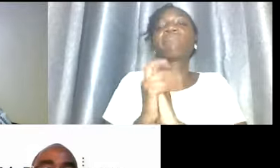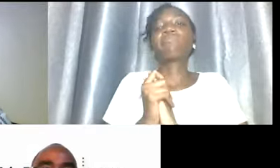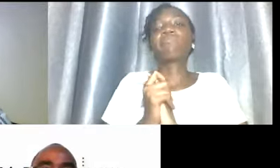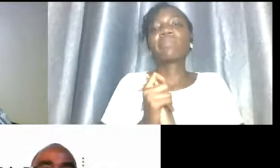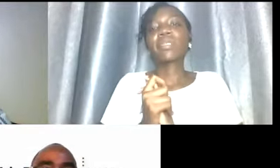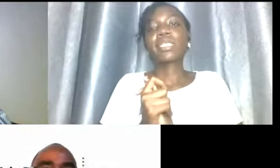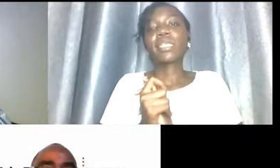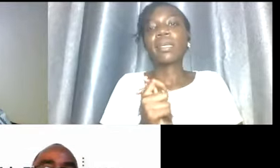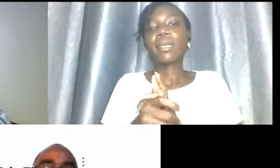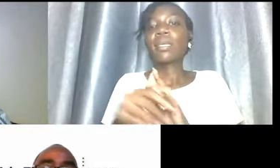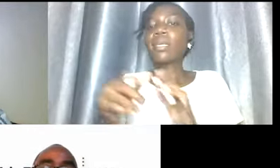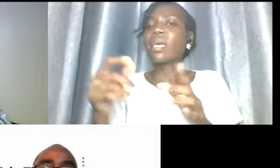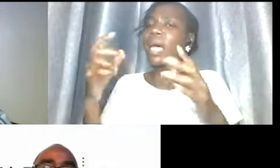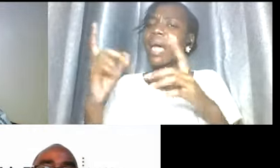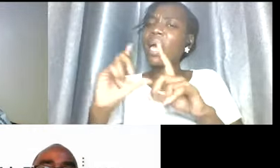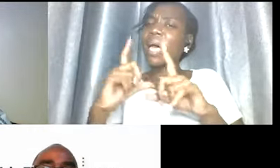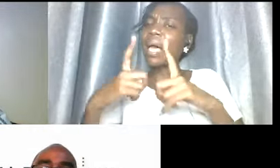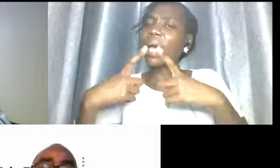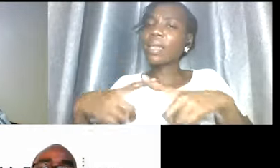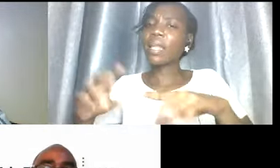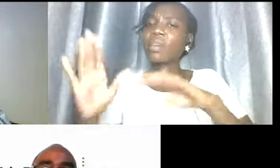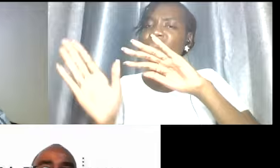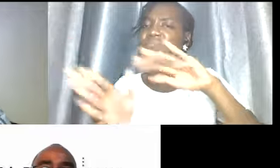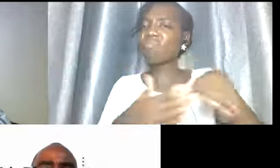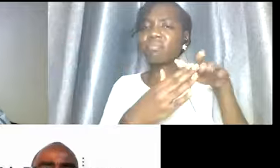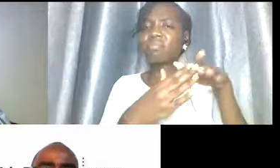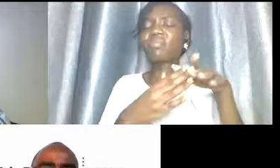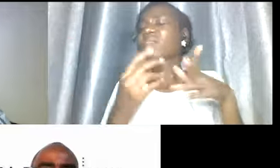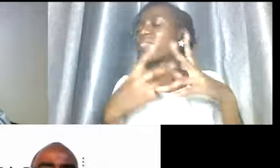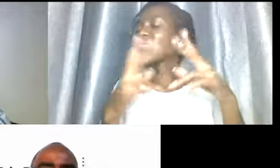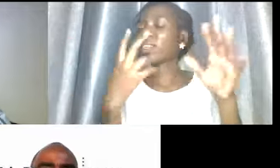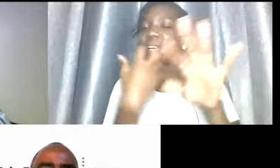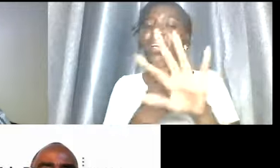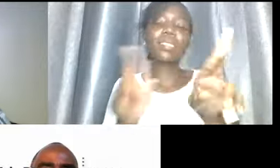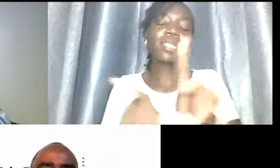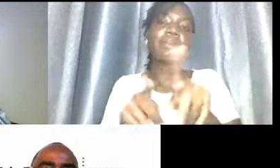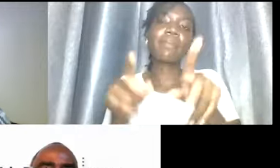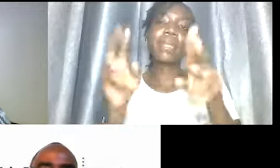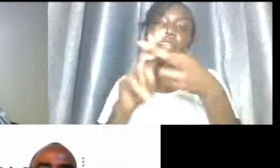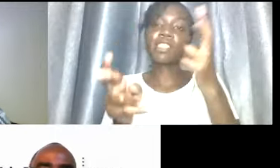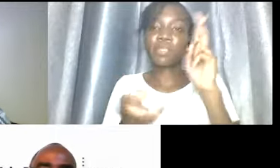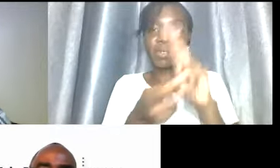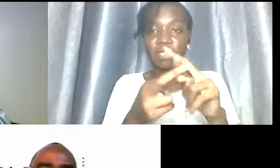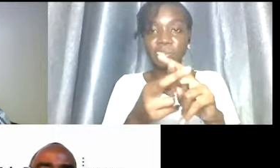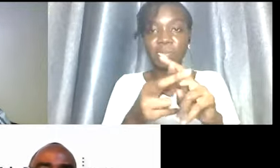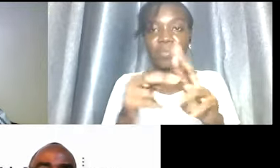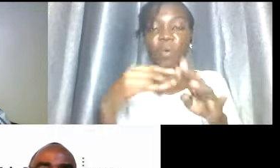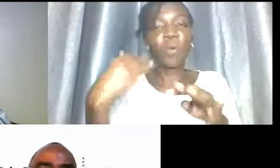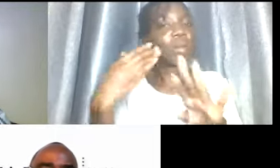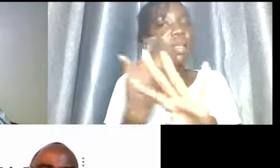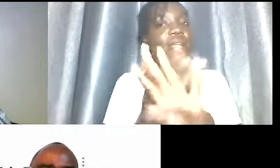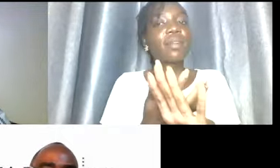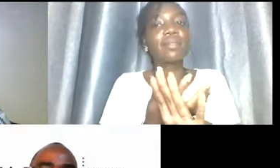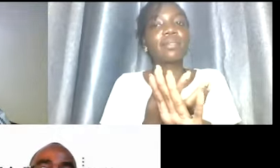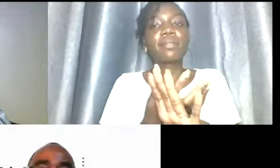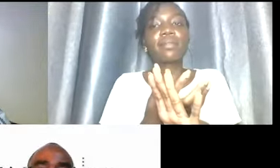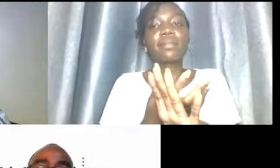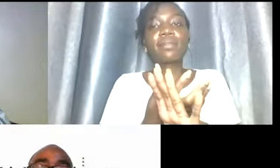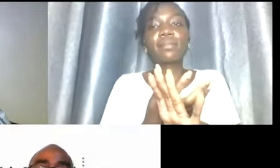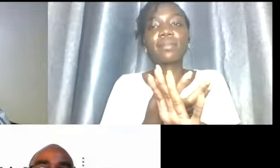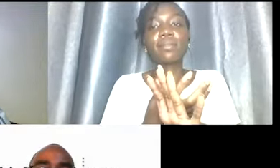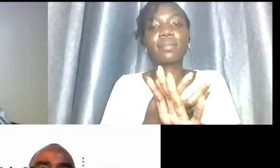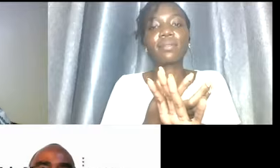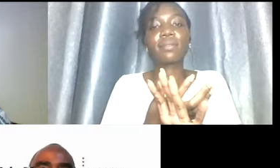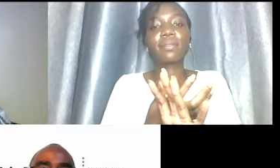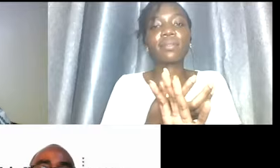for us to let go. Even in a bad relationship, it's hard for us to let go. So two